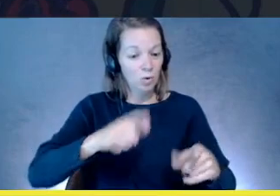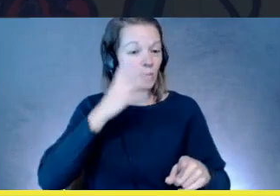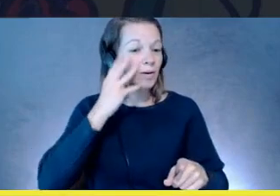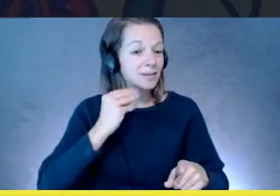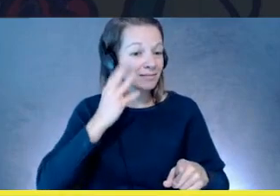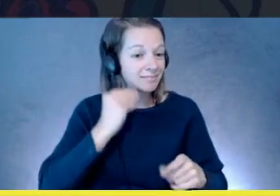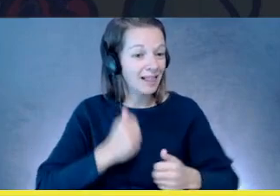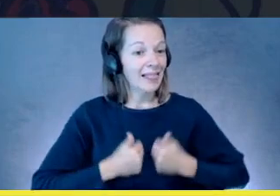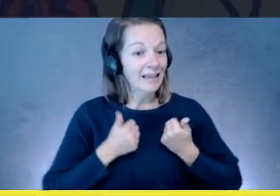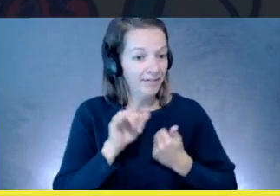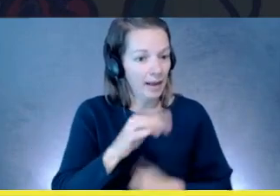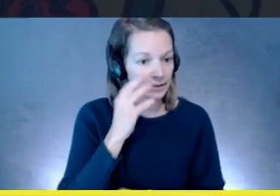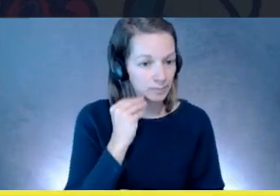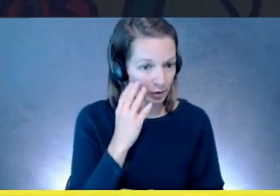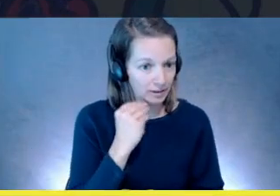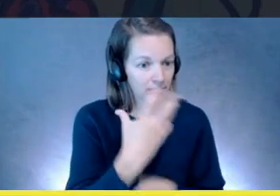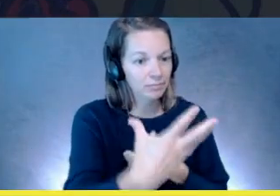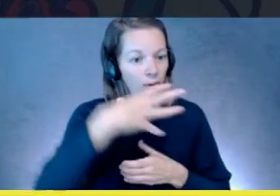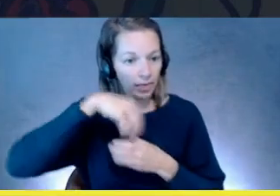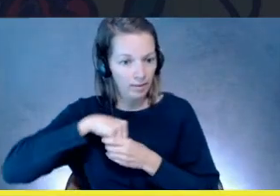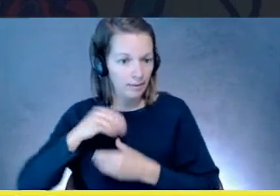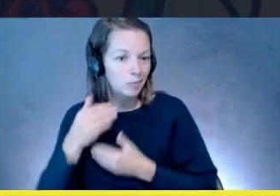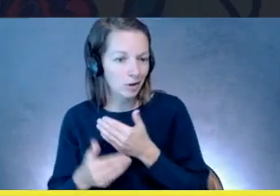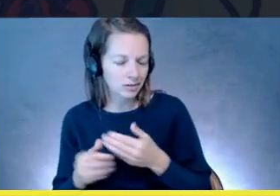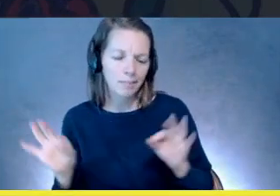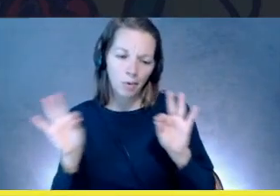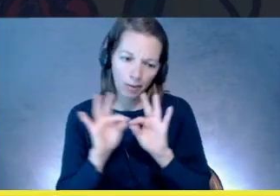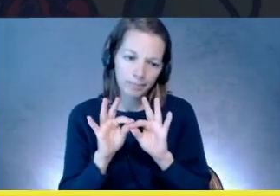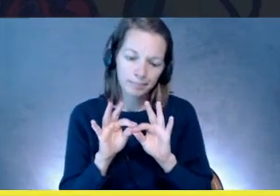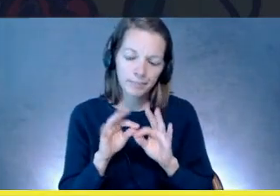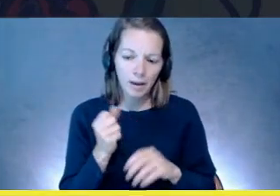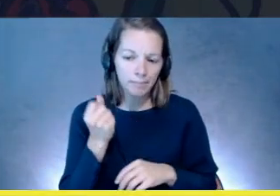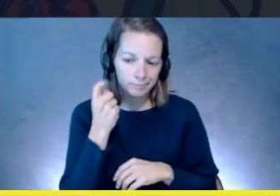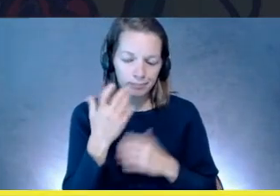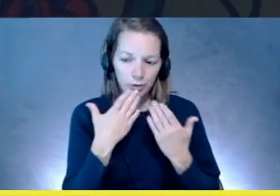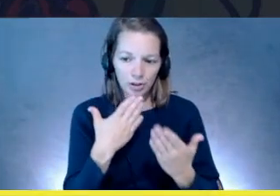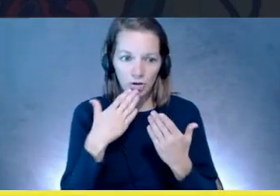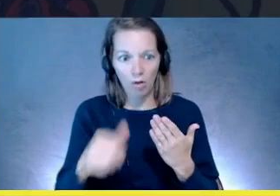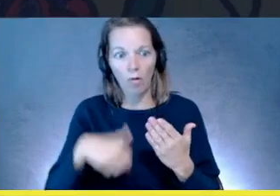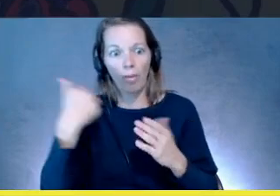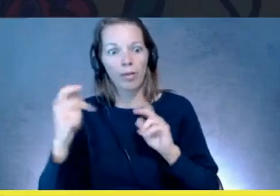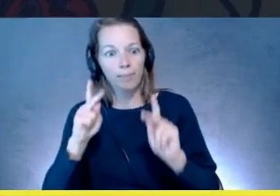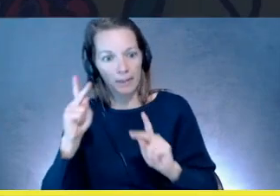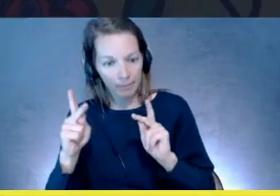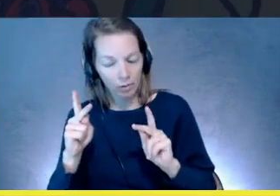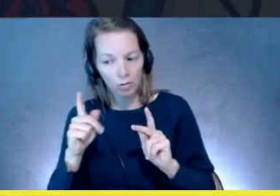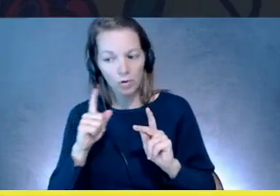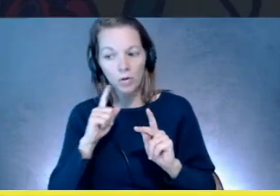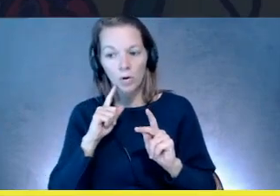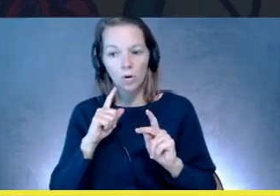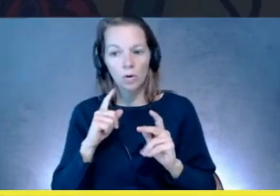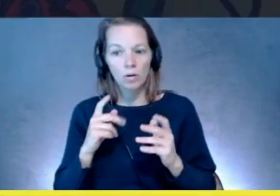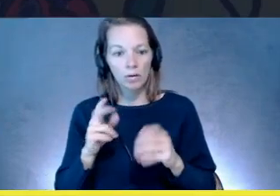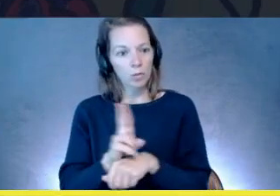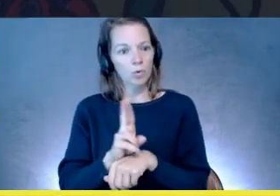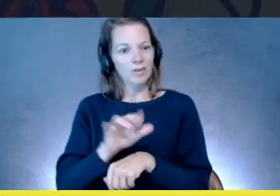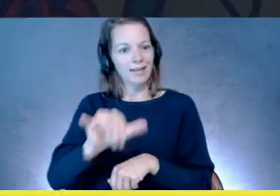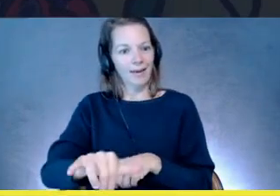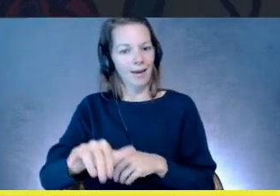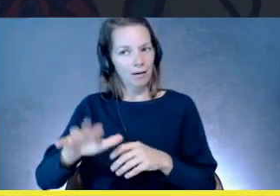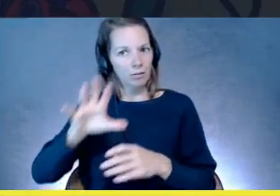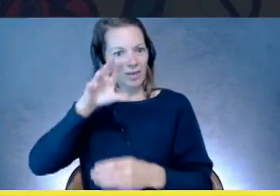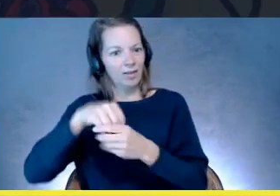That's a very important step, and I appreciate others who have used that in their answers to the